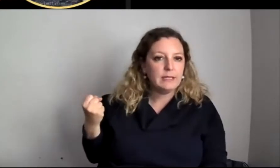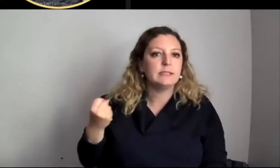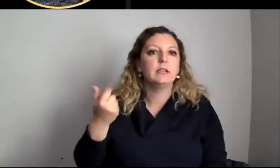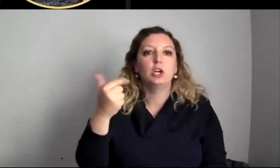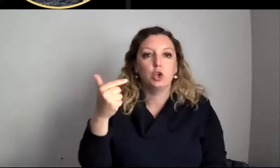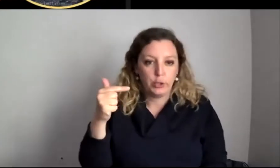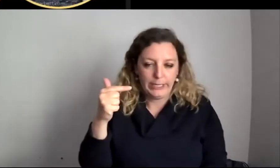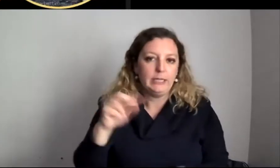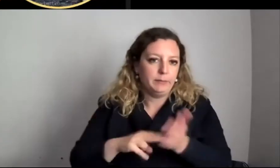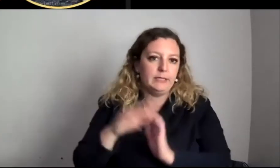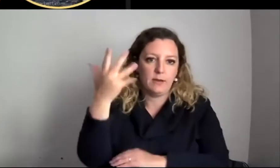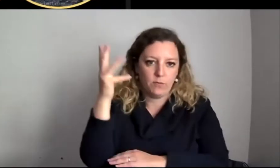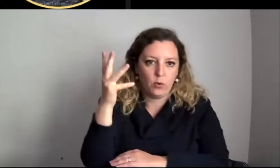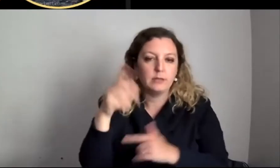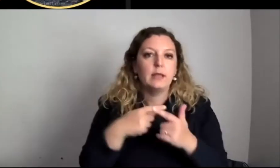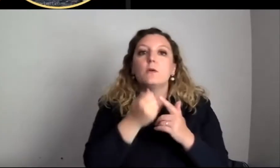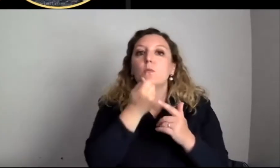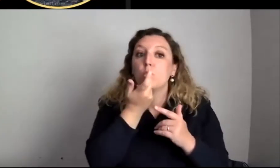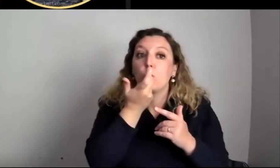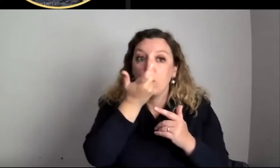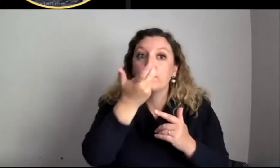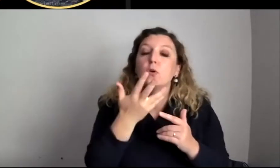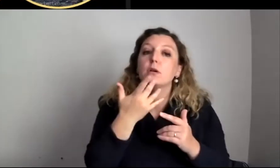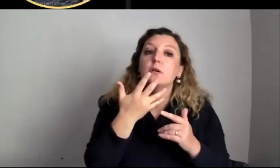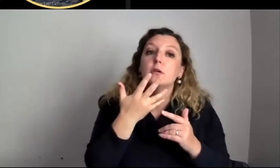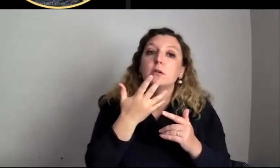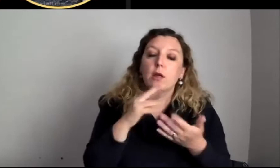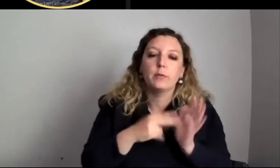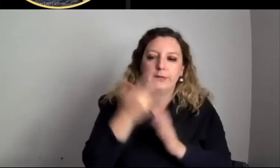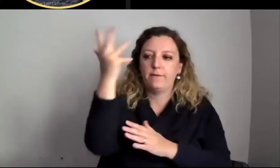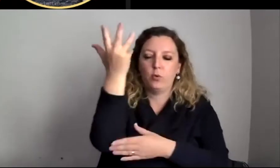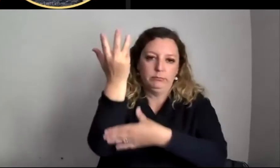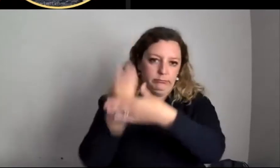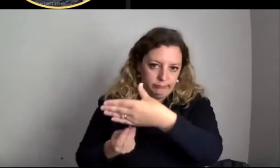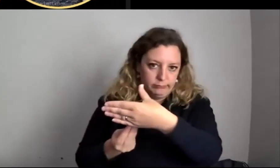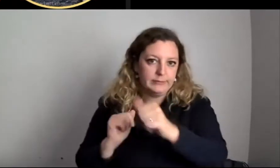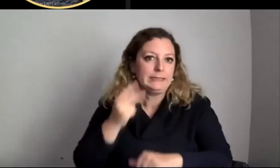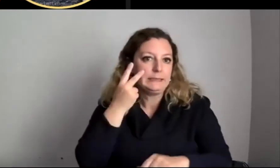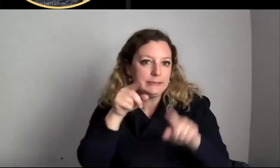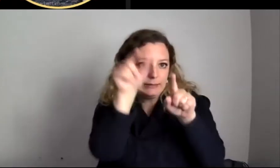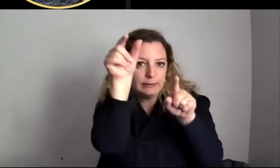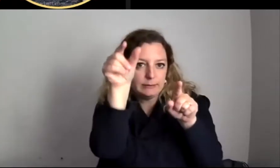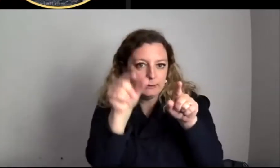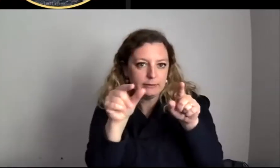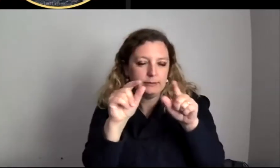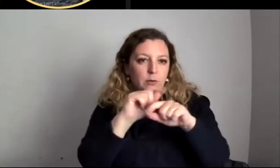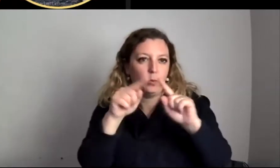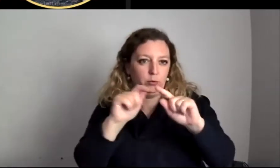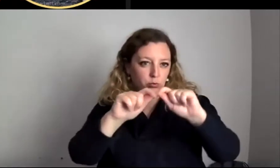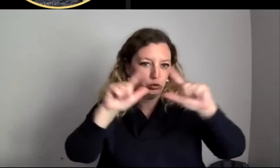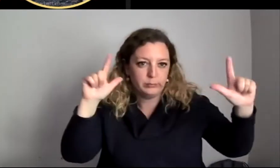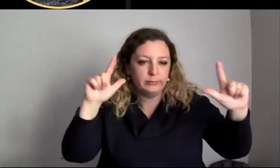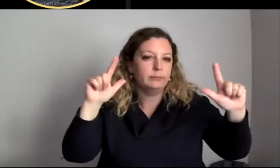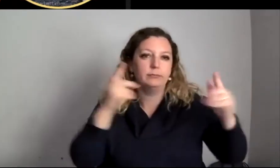is forest, and as you get warmer in color, that actually indicates forest loss. And so you can see that, by zooming in, doesn't